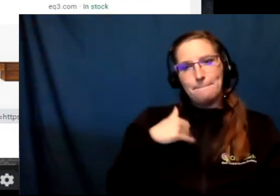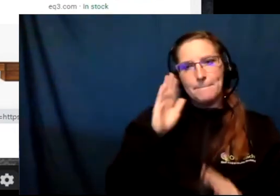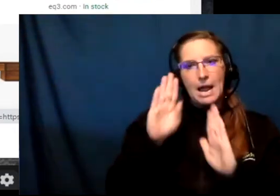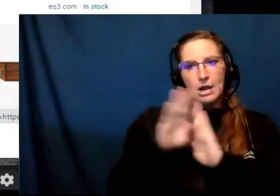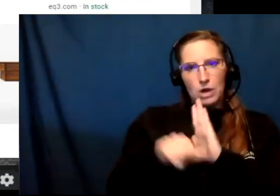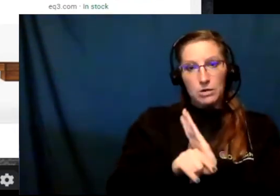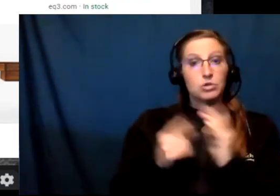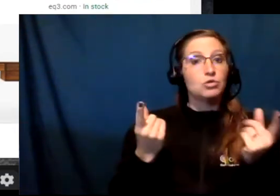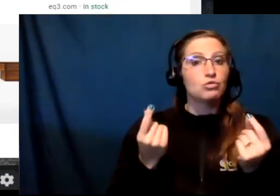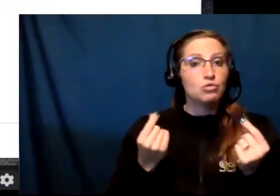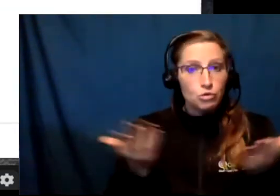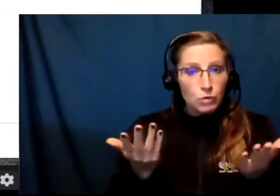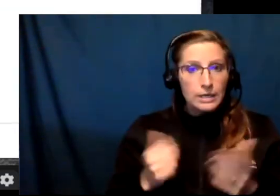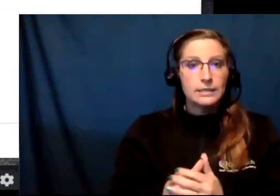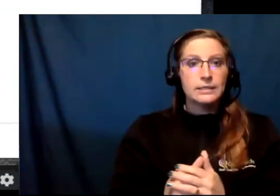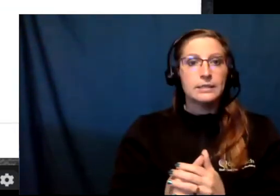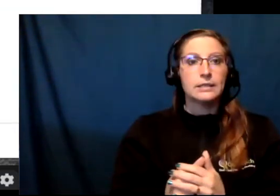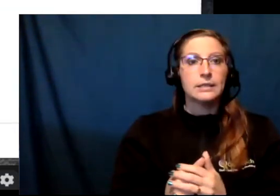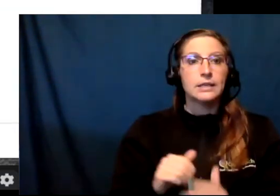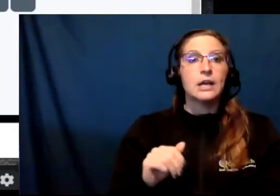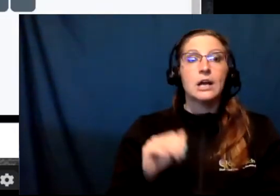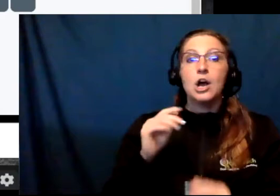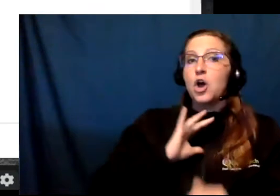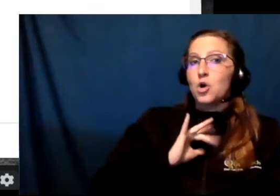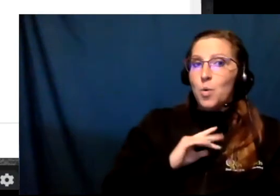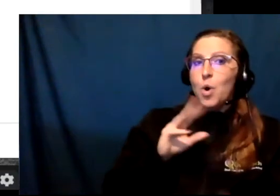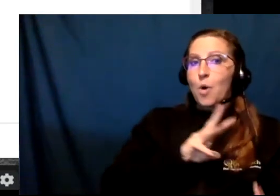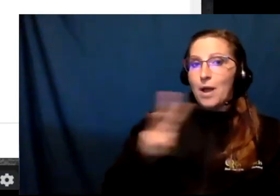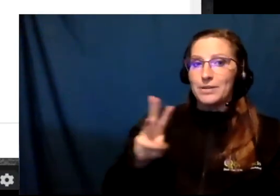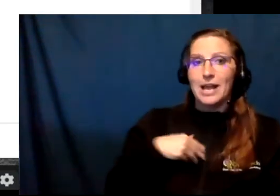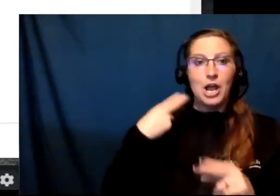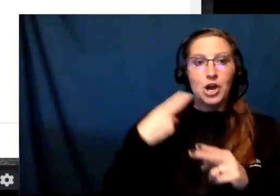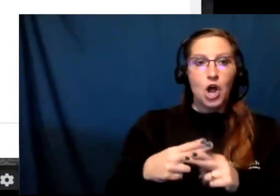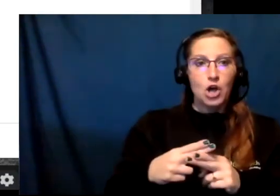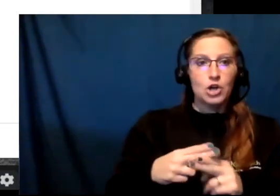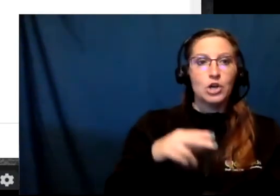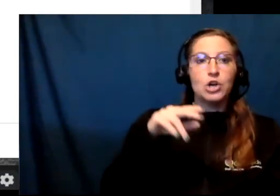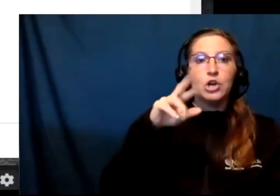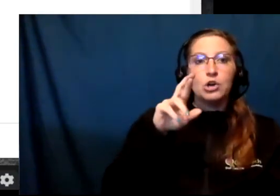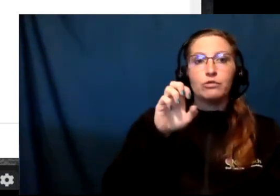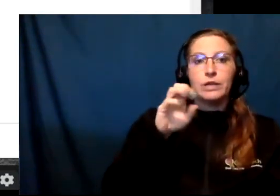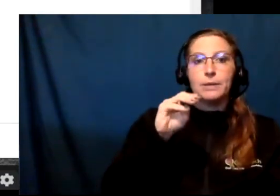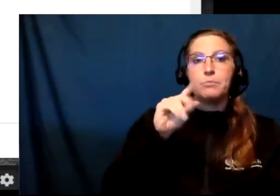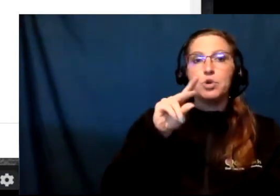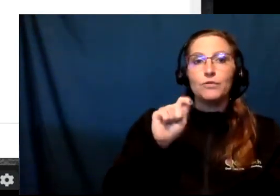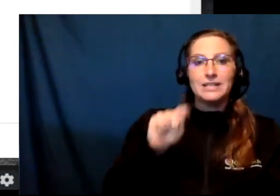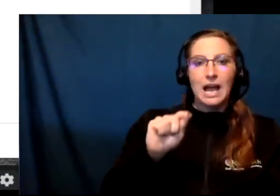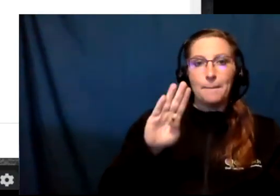way to do that is we go to this really cool website. It's just remove.bg upload